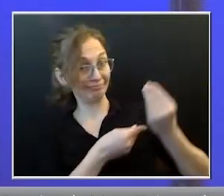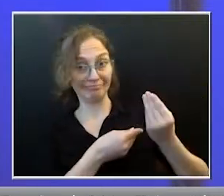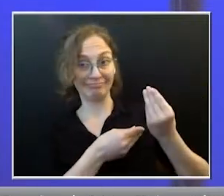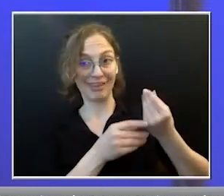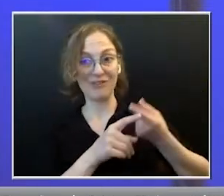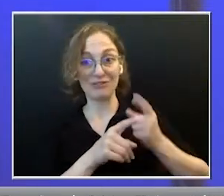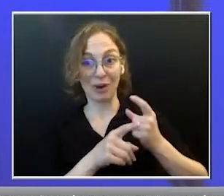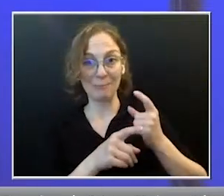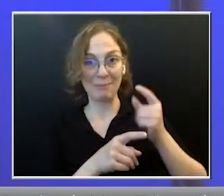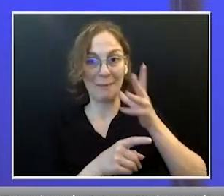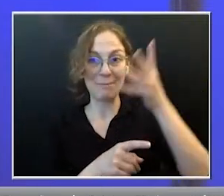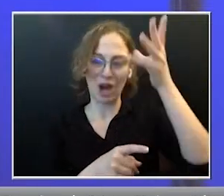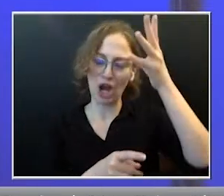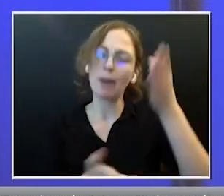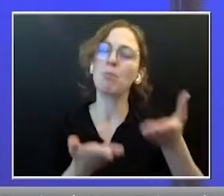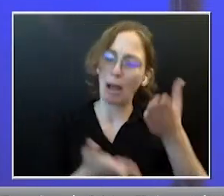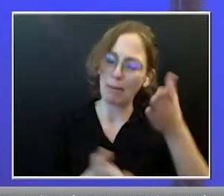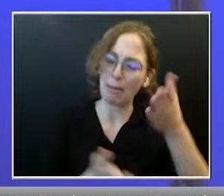dad,